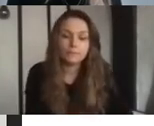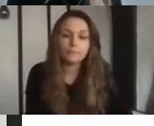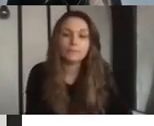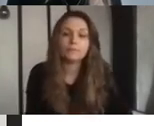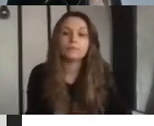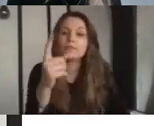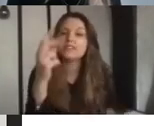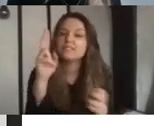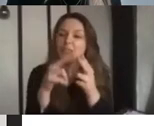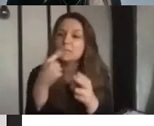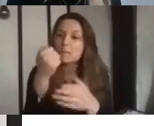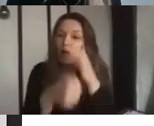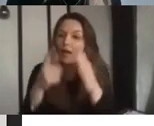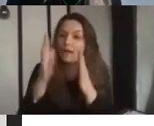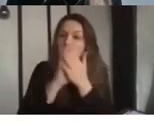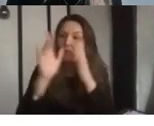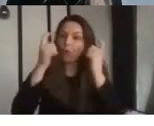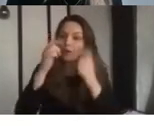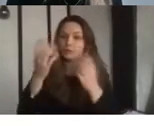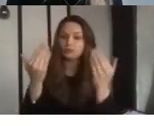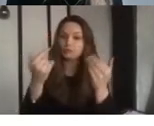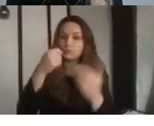reception desk.